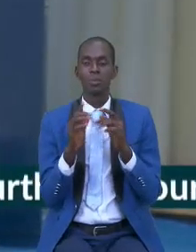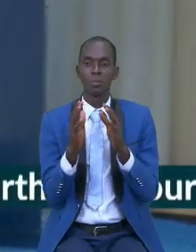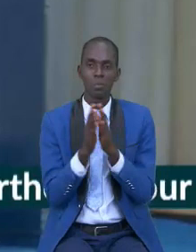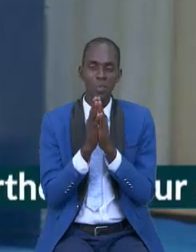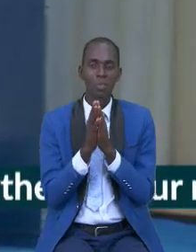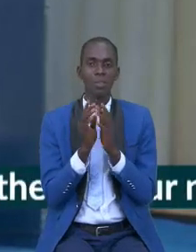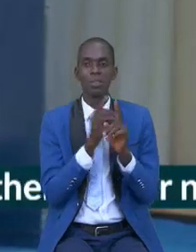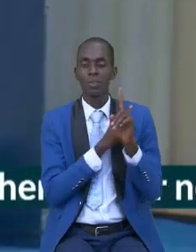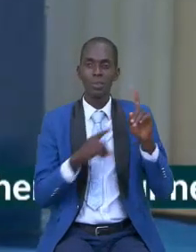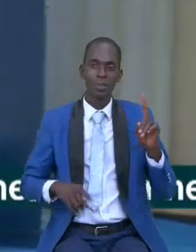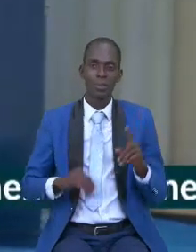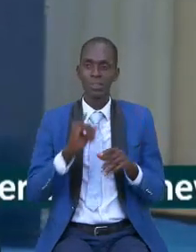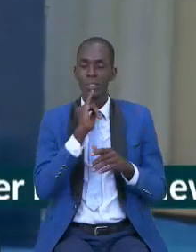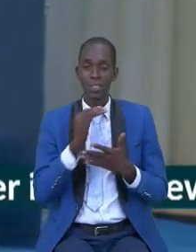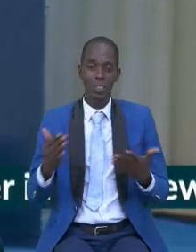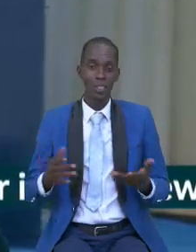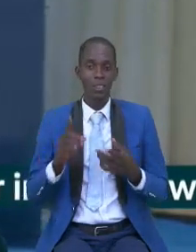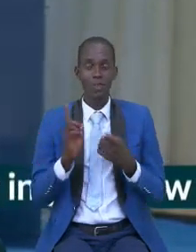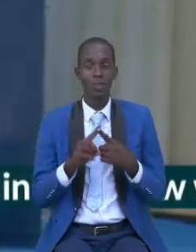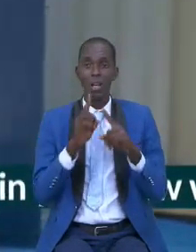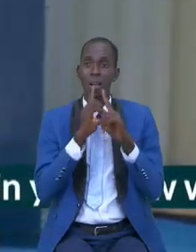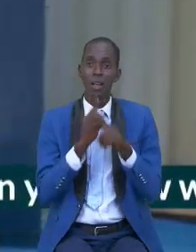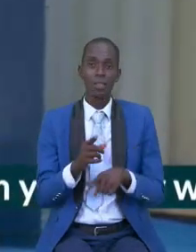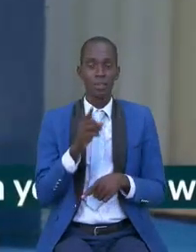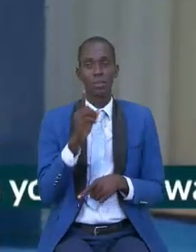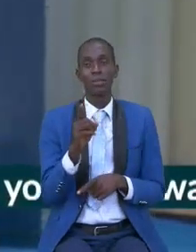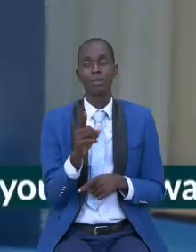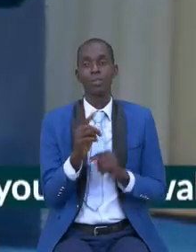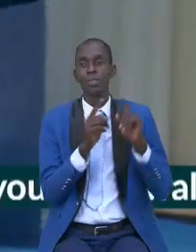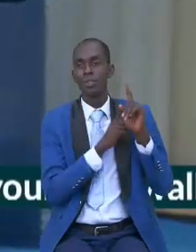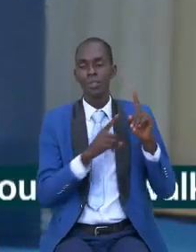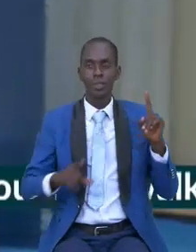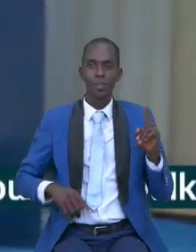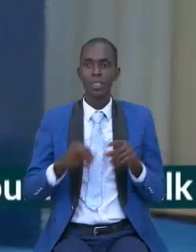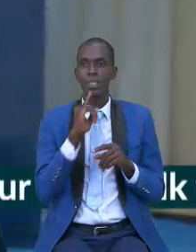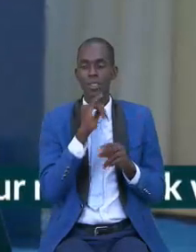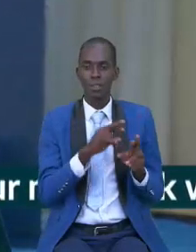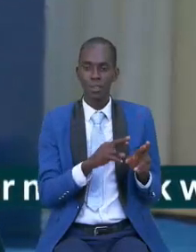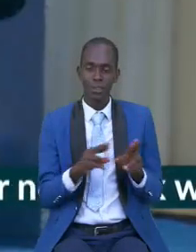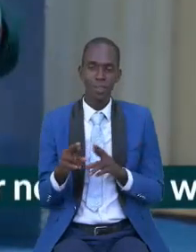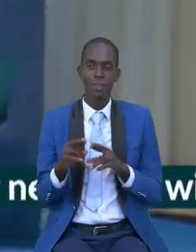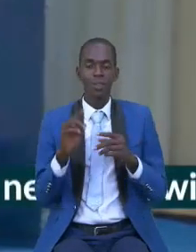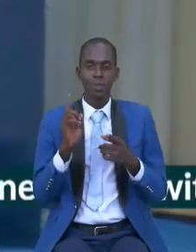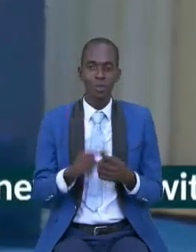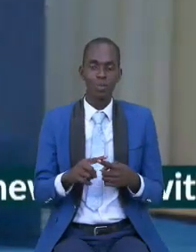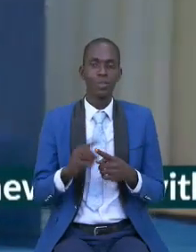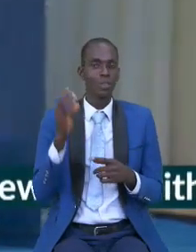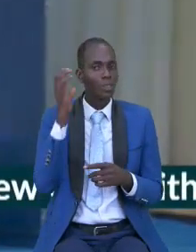hand side, more people are there. If you are finished here, move down towards my left